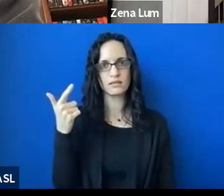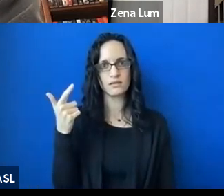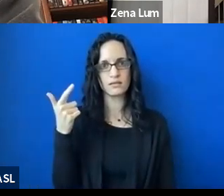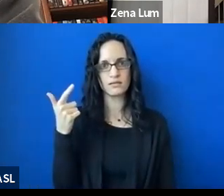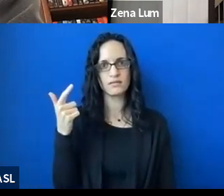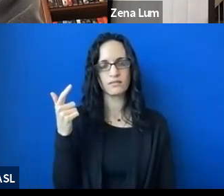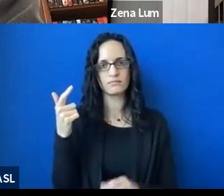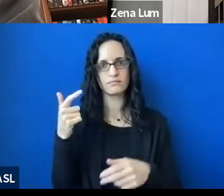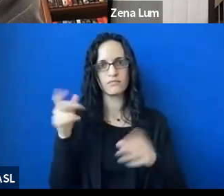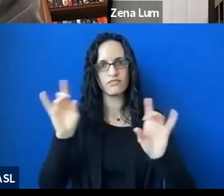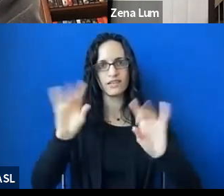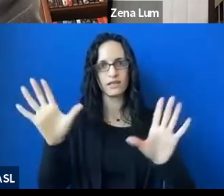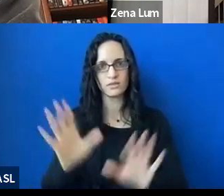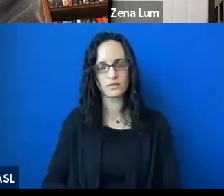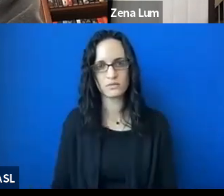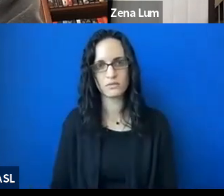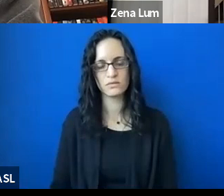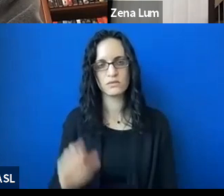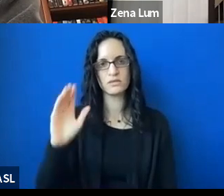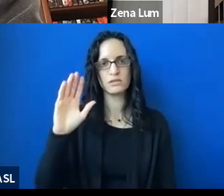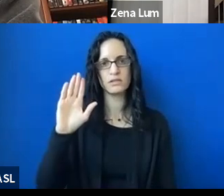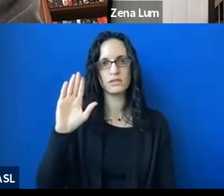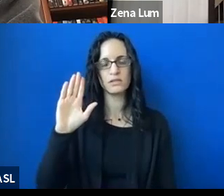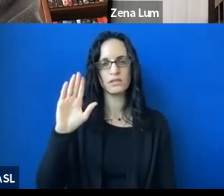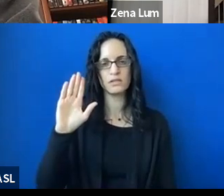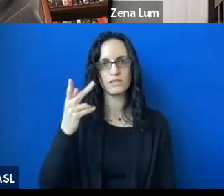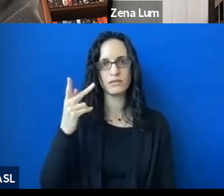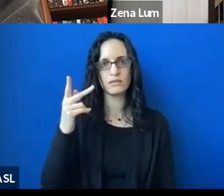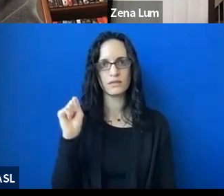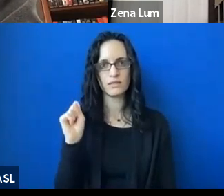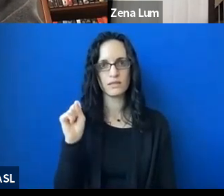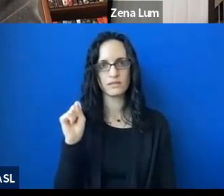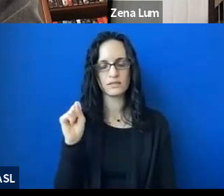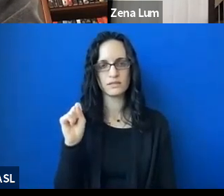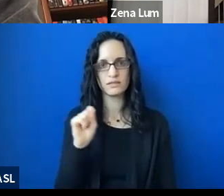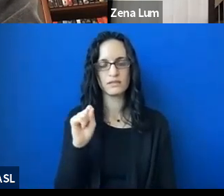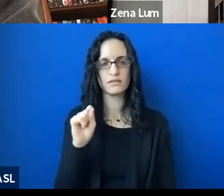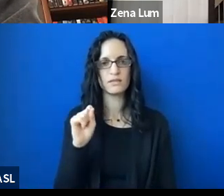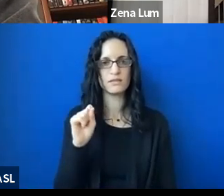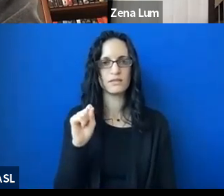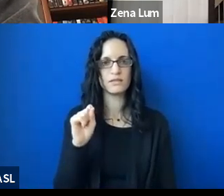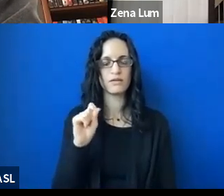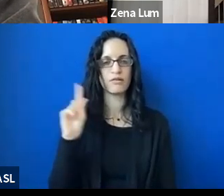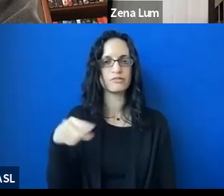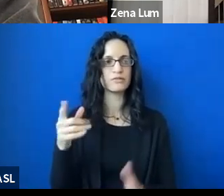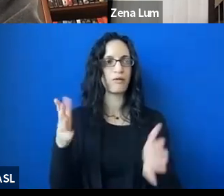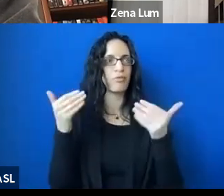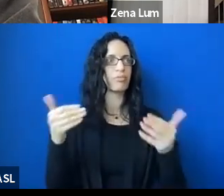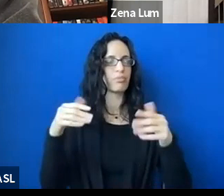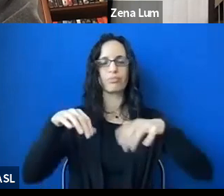fiasco. BPS is arbitrary and capricious and has